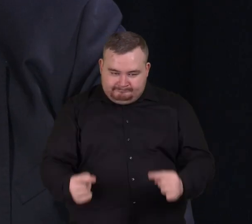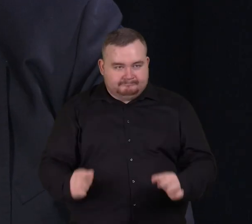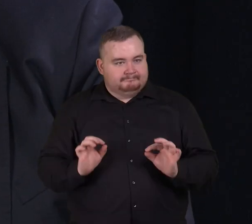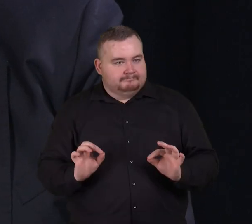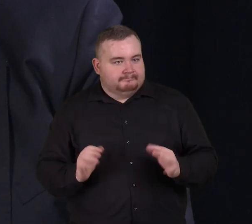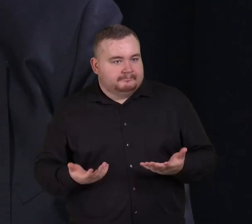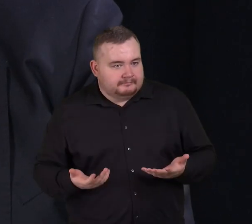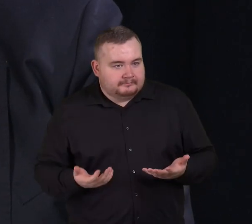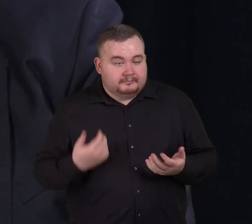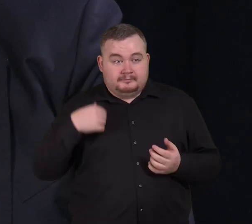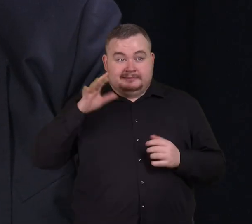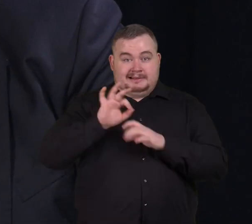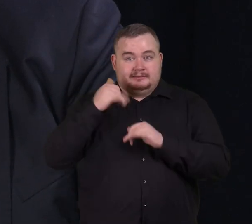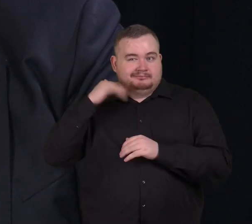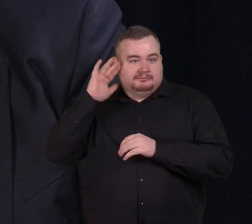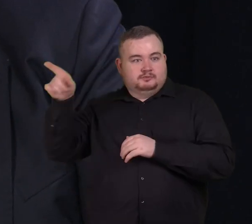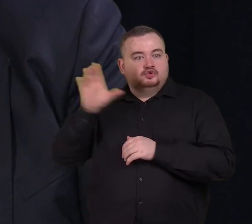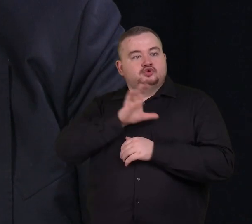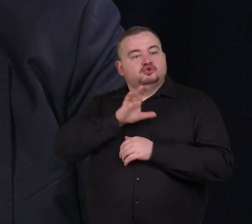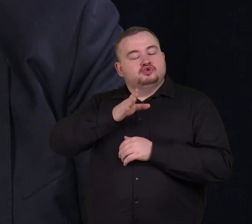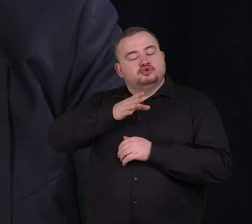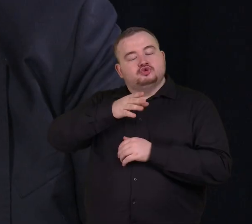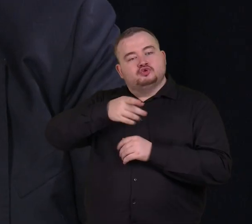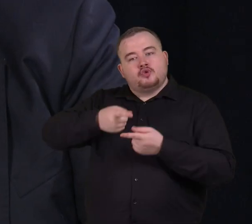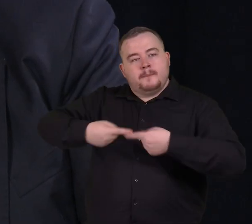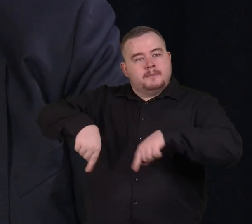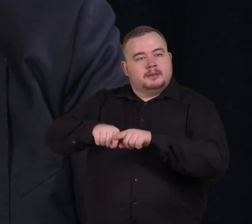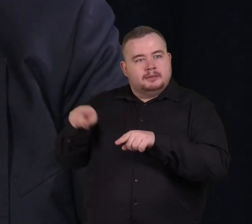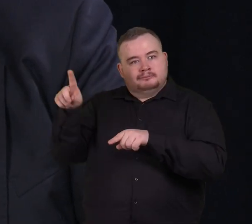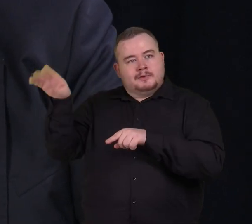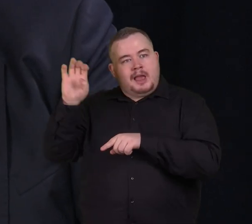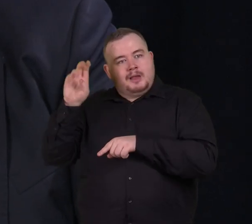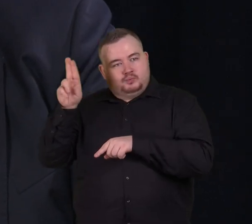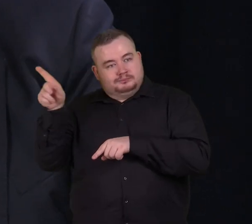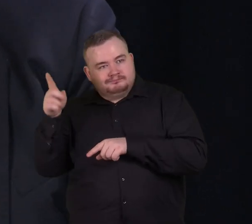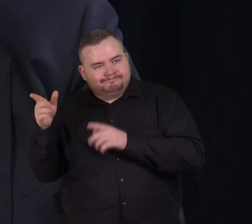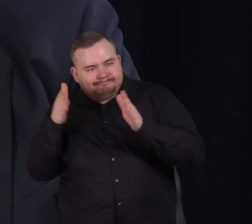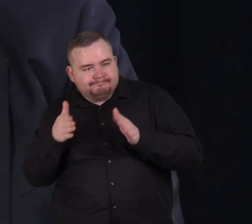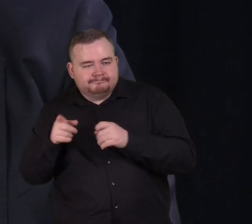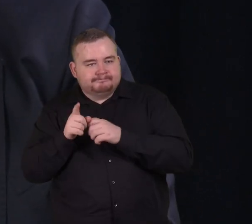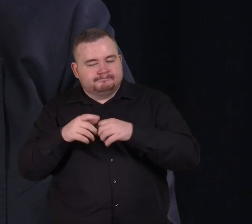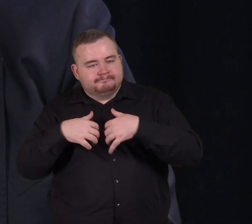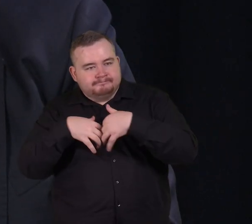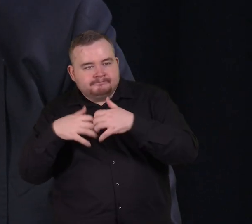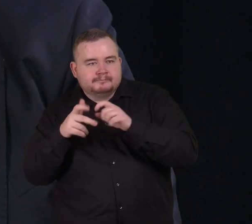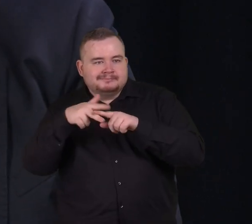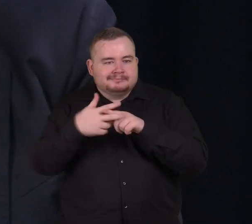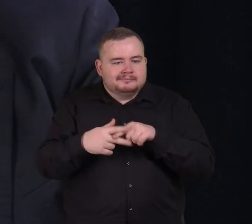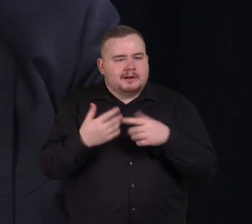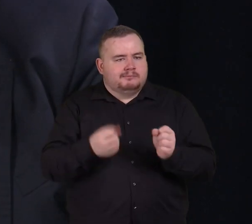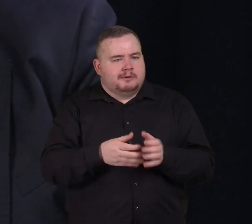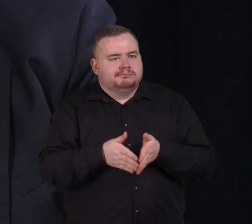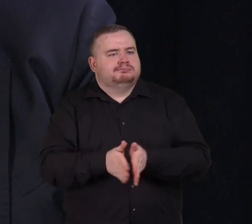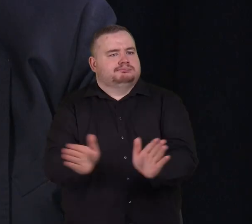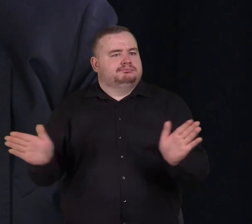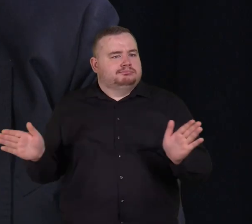funding instruments and with that also the number of rules and different rules. So that should hopefully